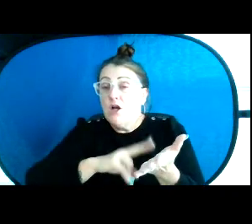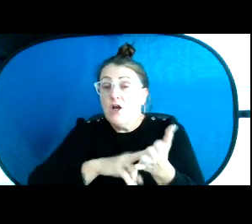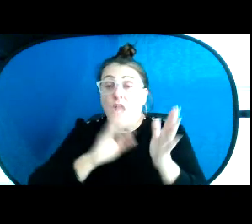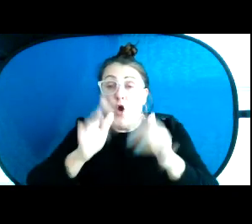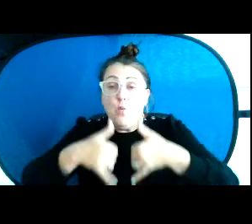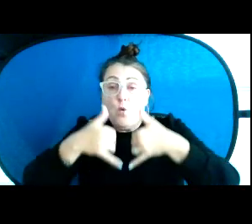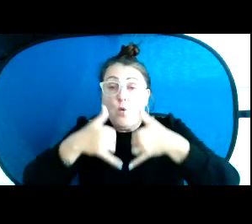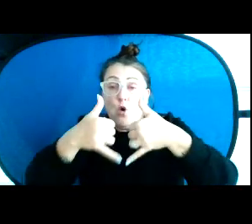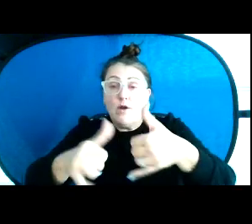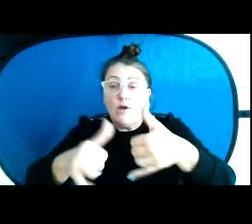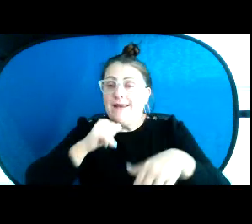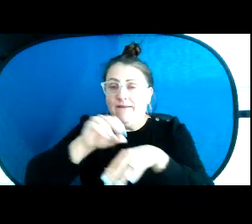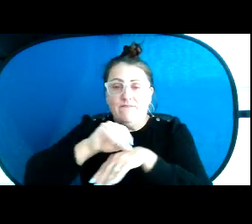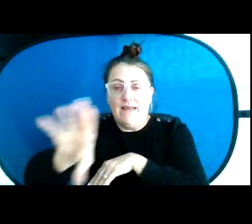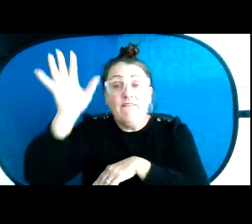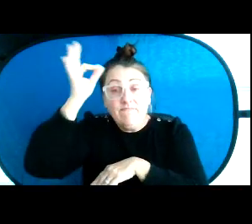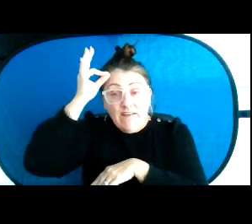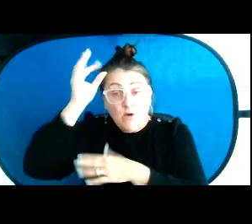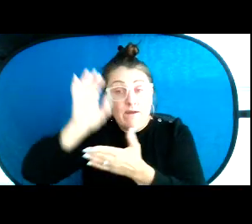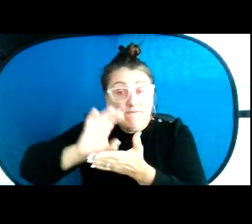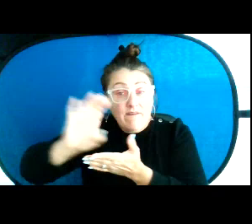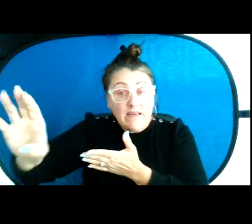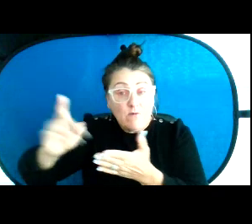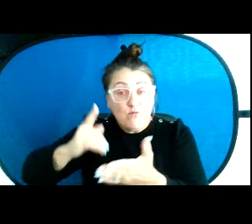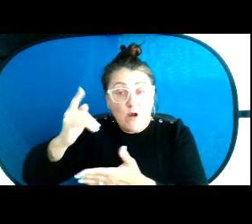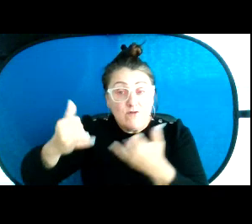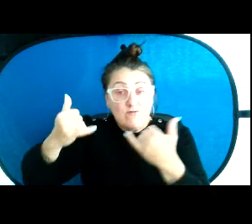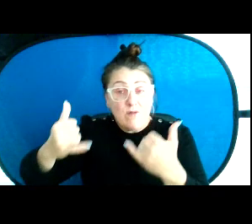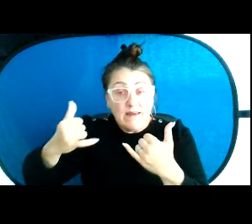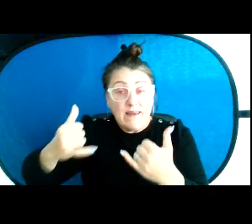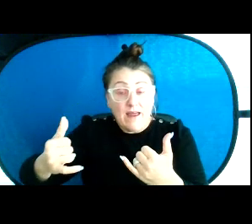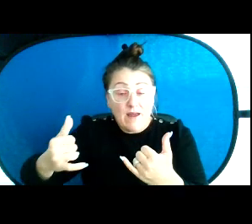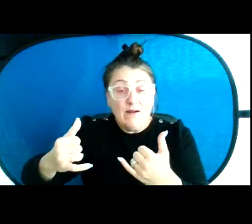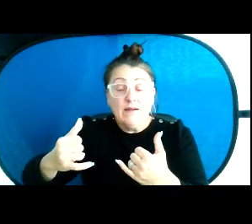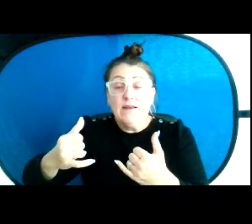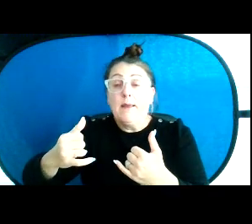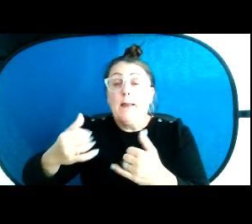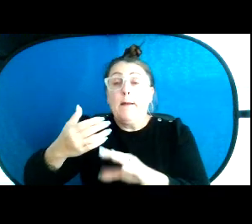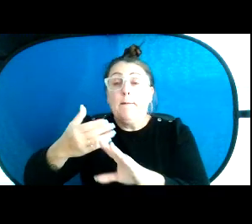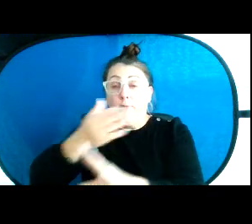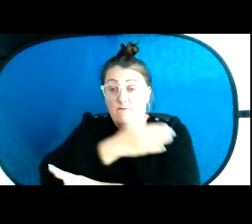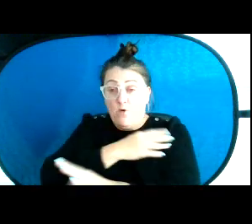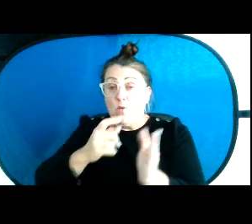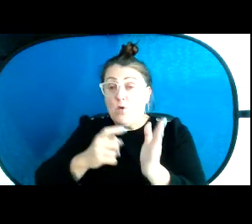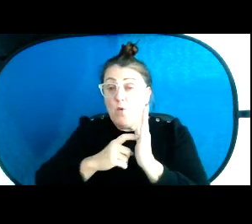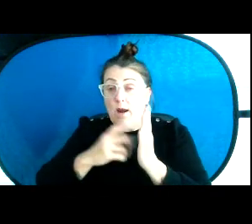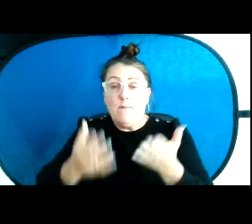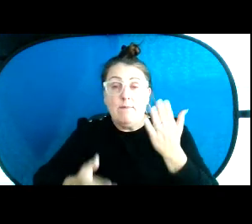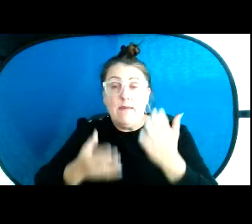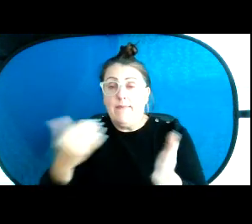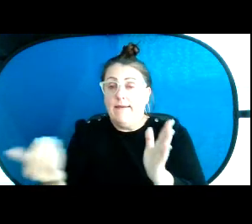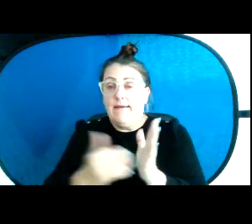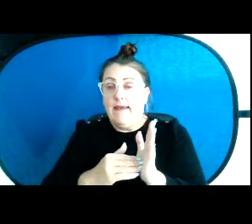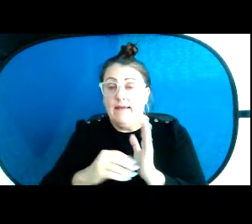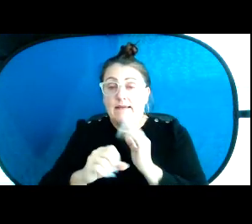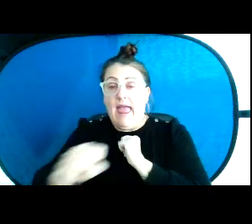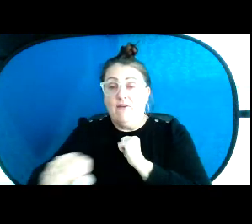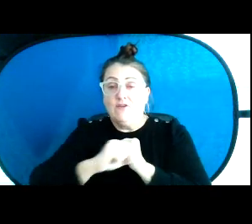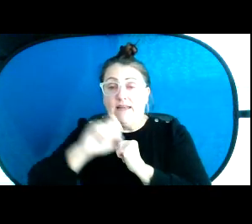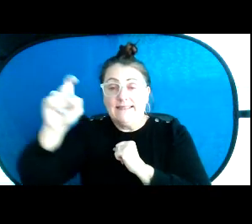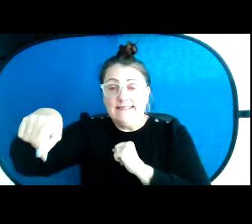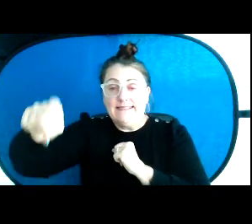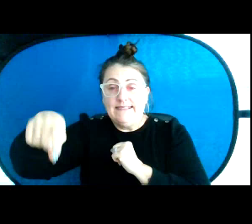affected, federally funded projects currently in the process of procurement that met prior DBE requirements may need to be re-advertised. This